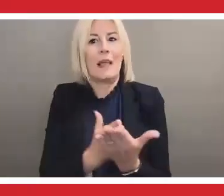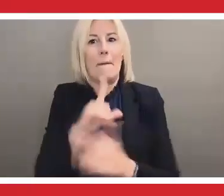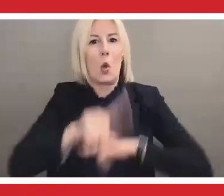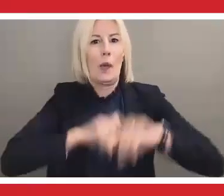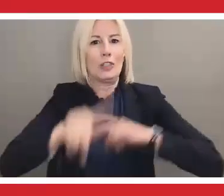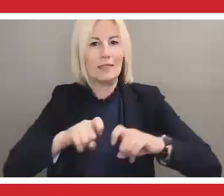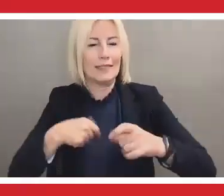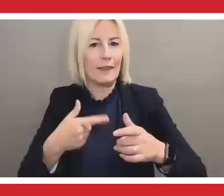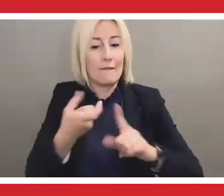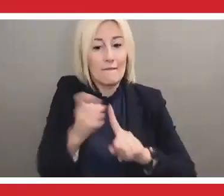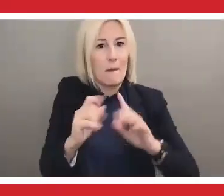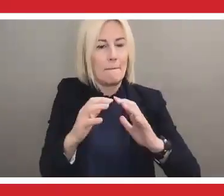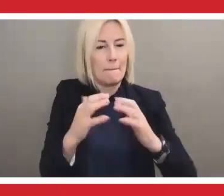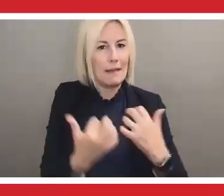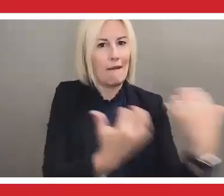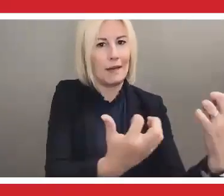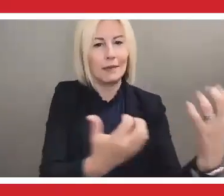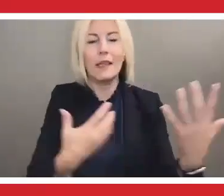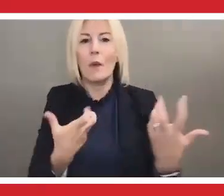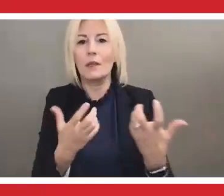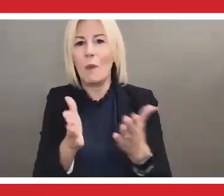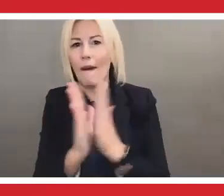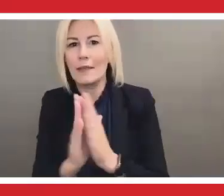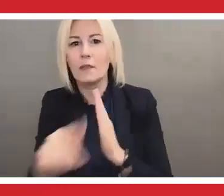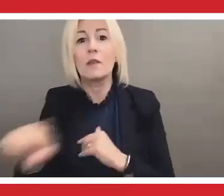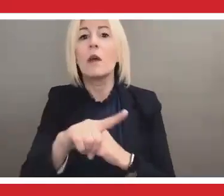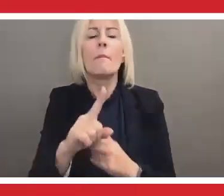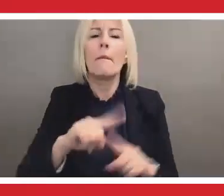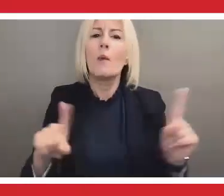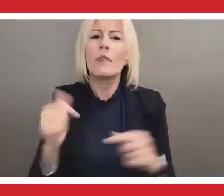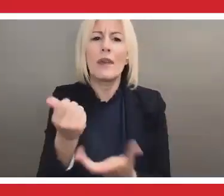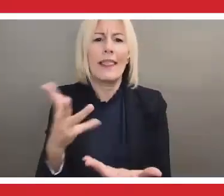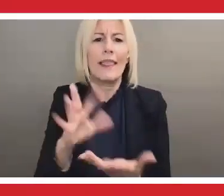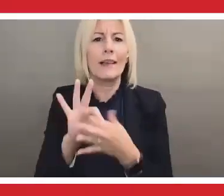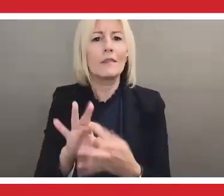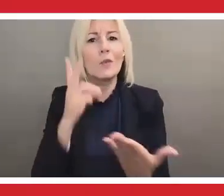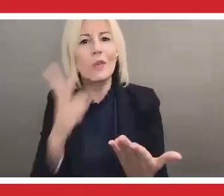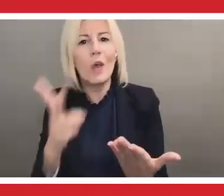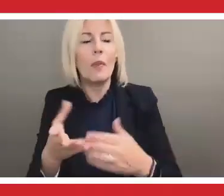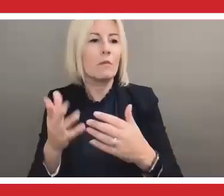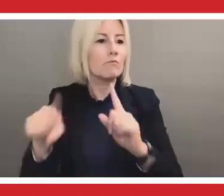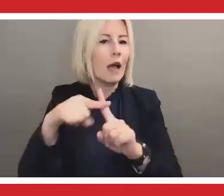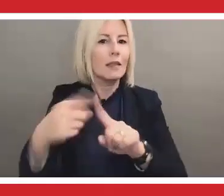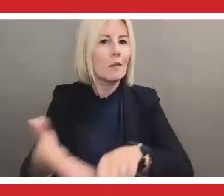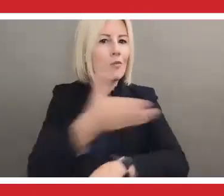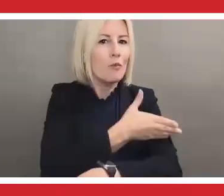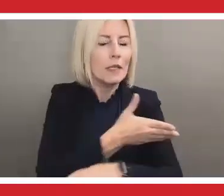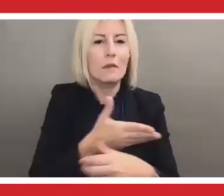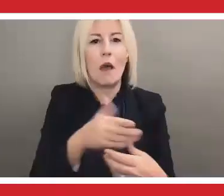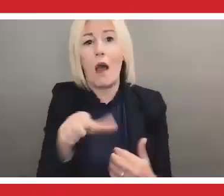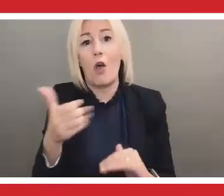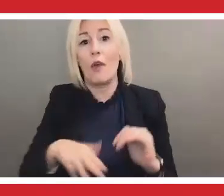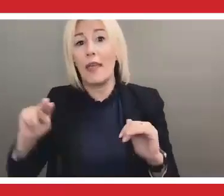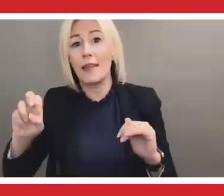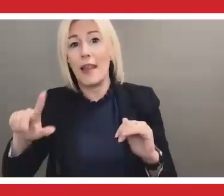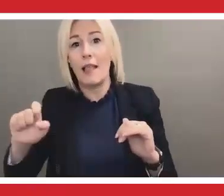you all to answer. But was there anything that you saw in terms of positive improvements that COVID, other than what Nella and David have shared,